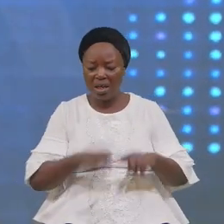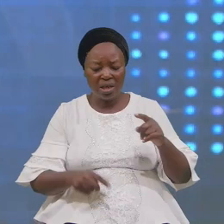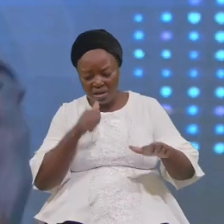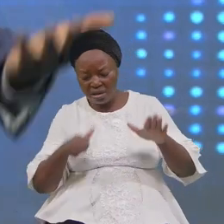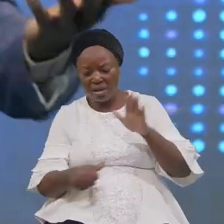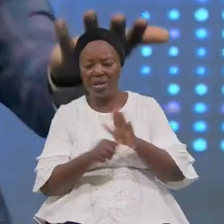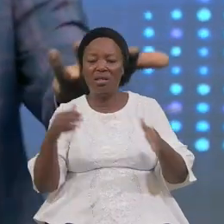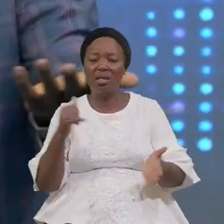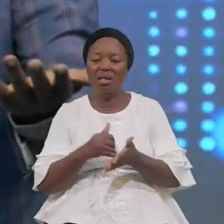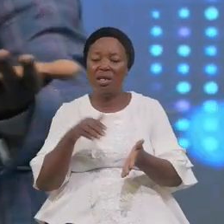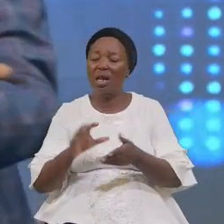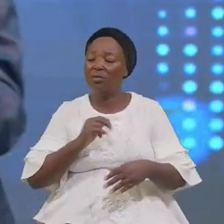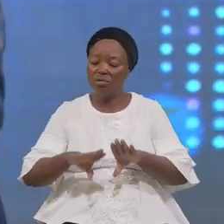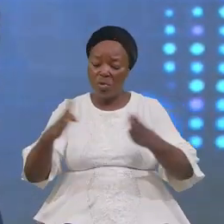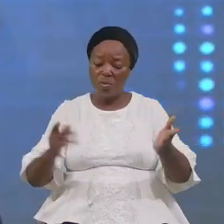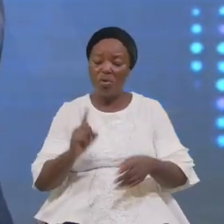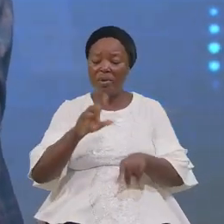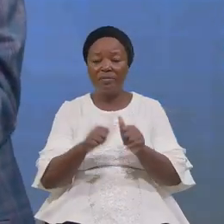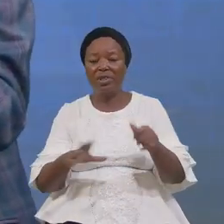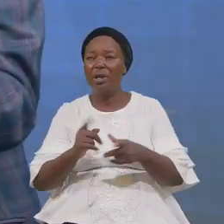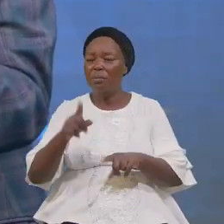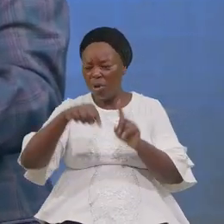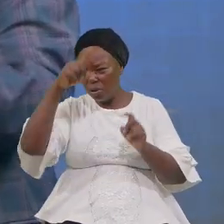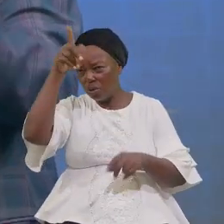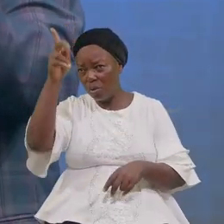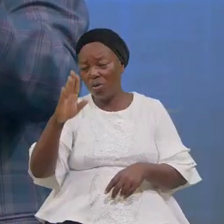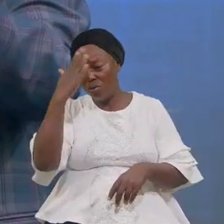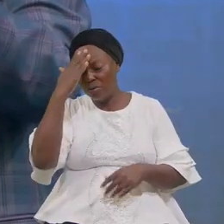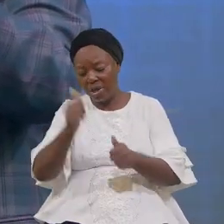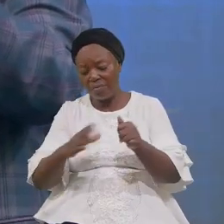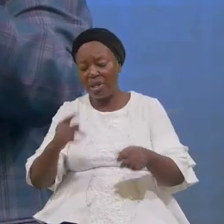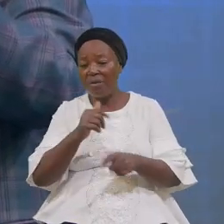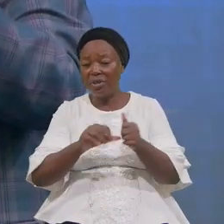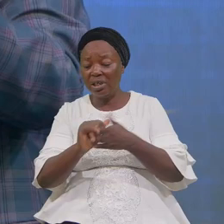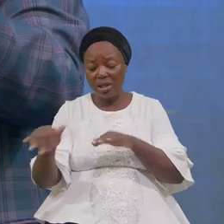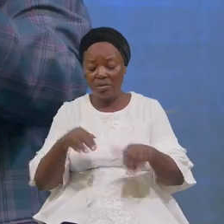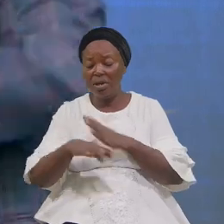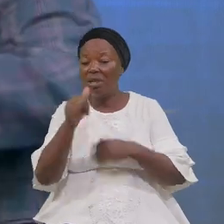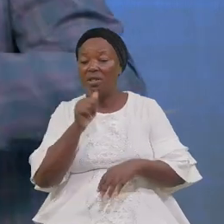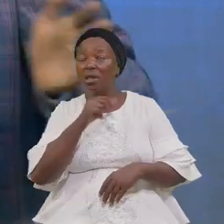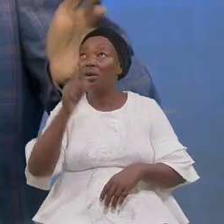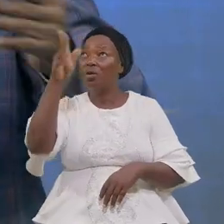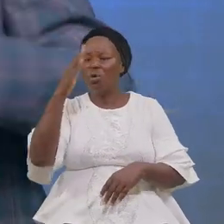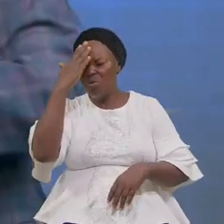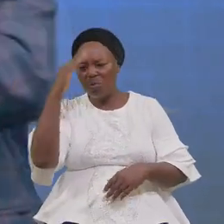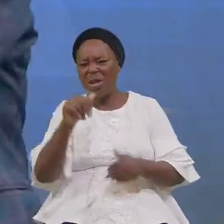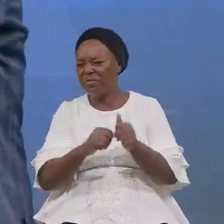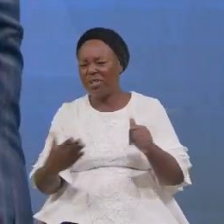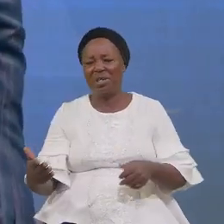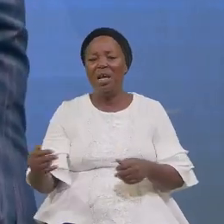up. He knows everything, everything done in secret. He knows everything